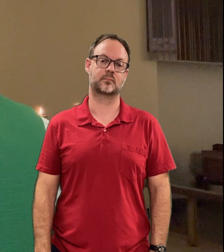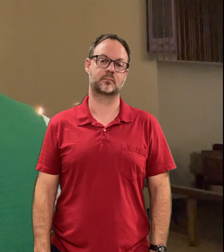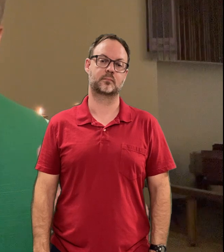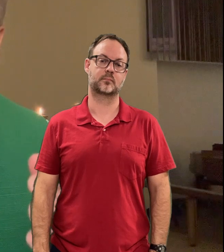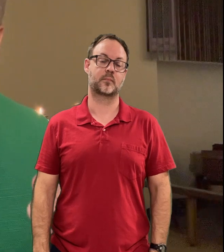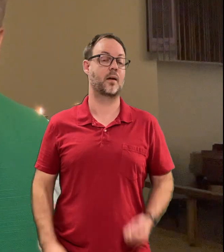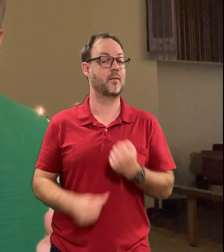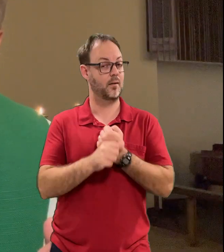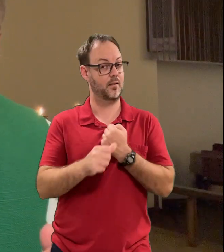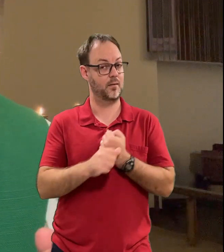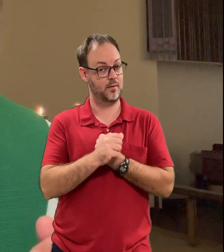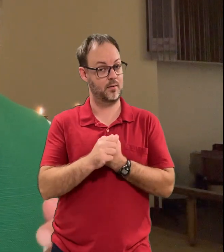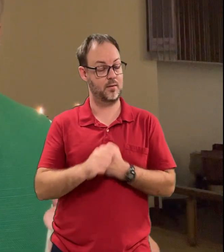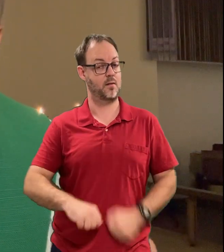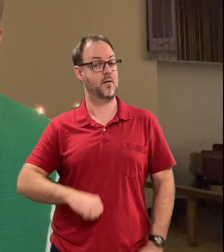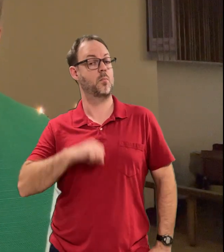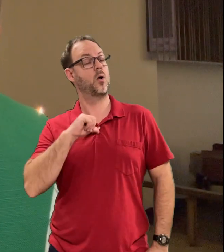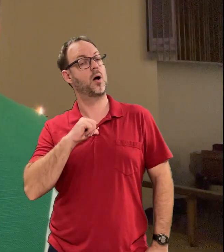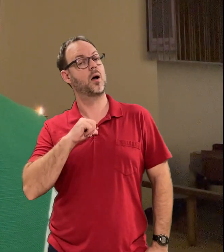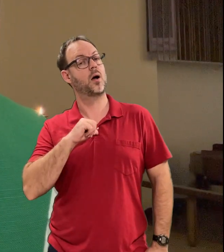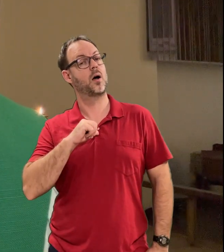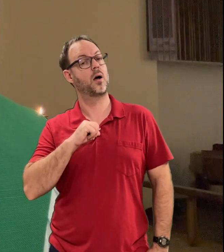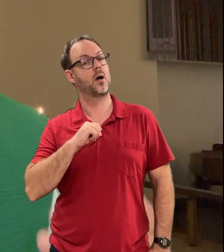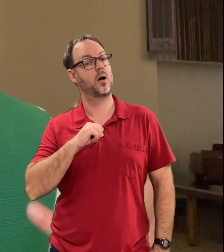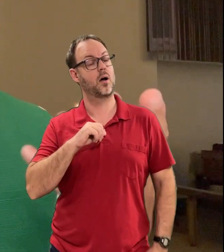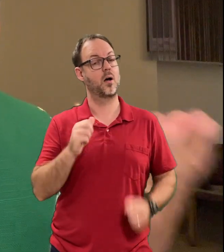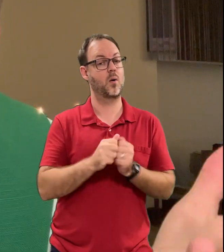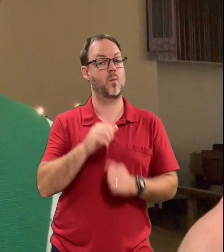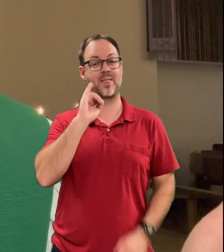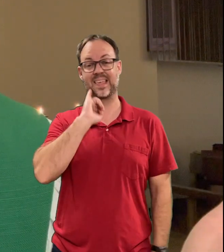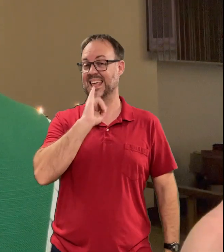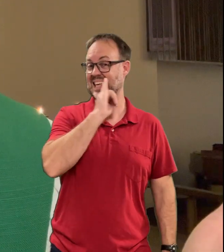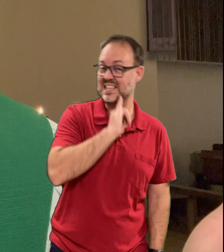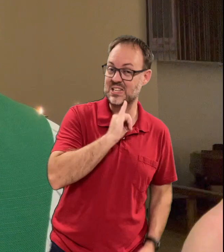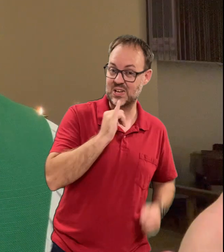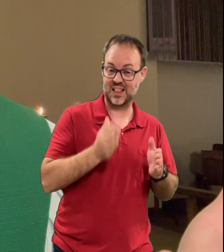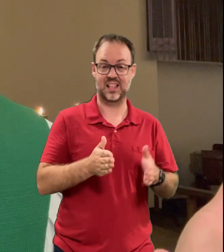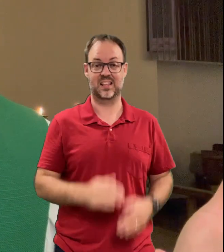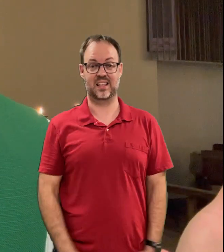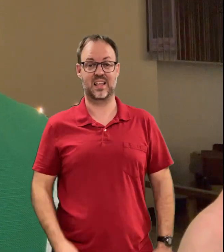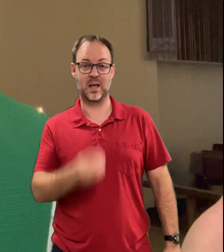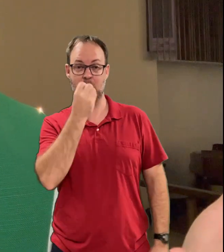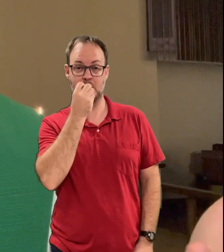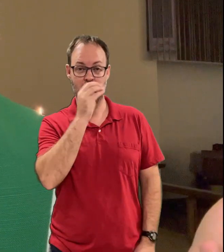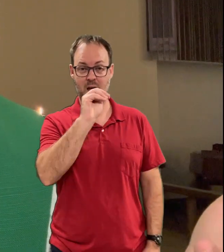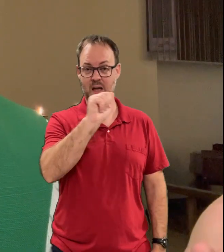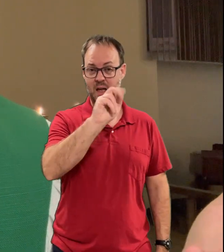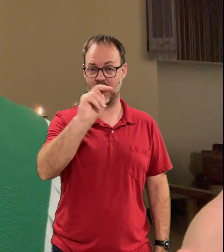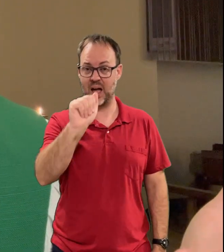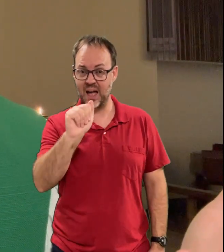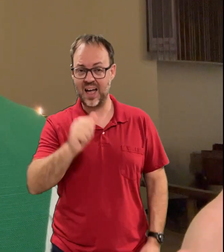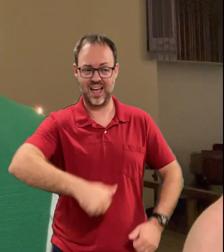If there was a danger of pride with the Israelites, they were eating